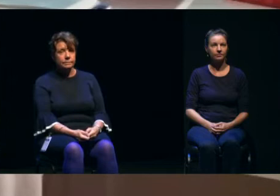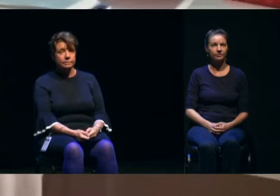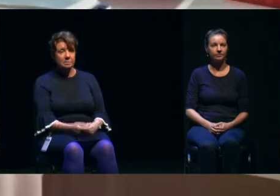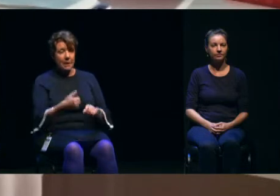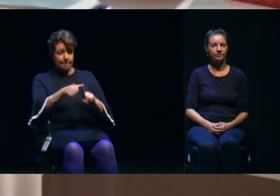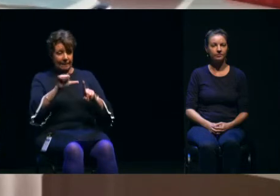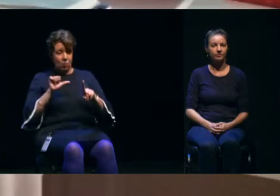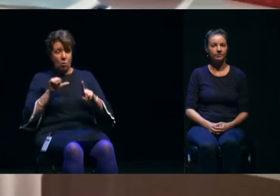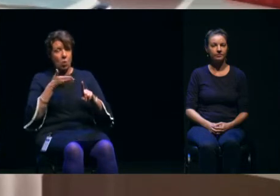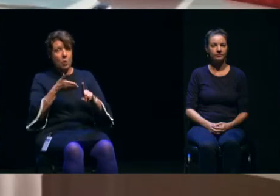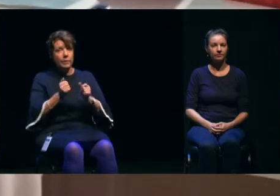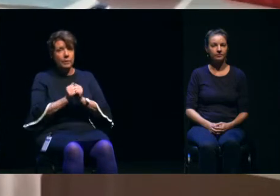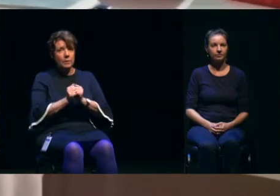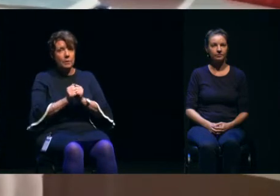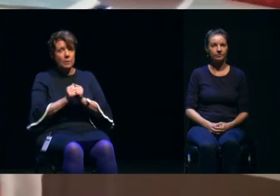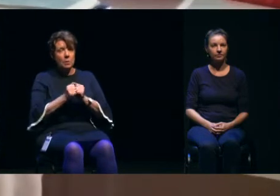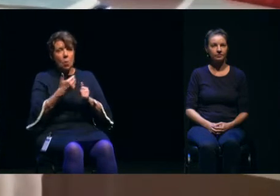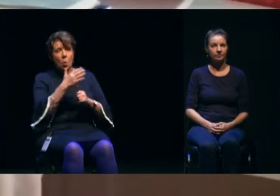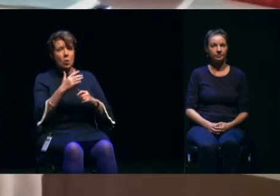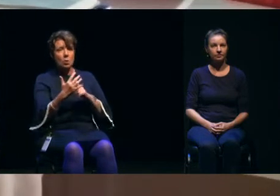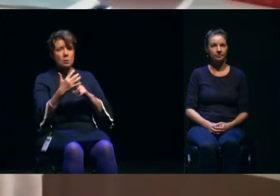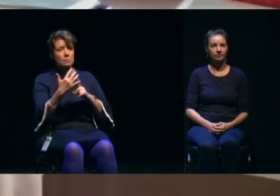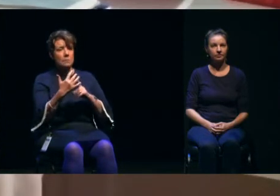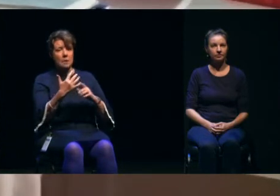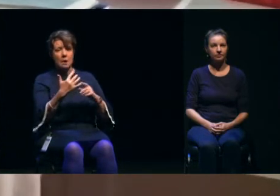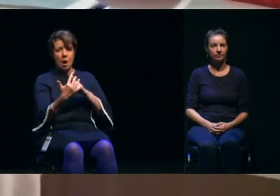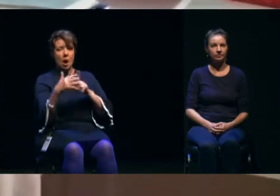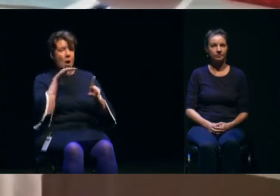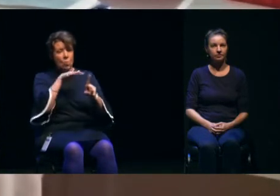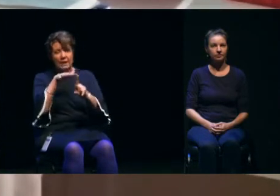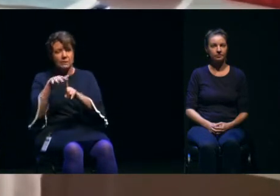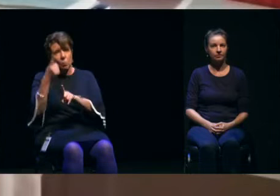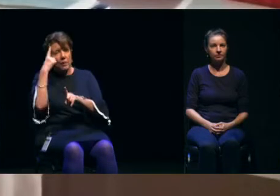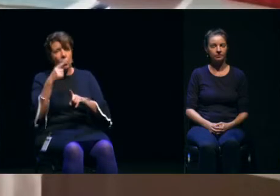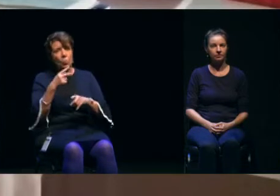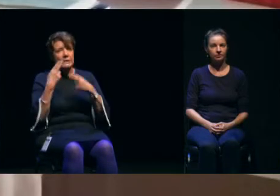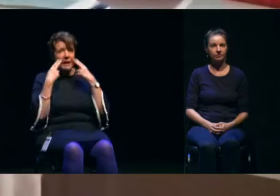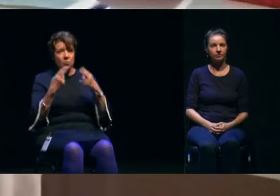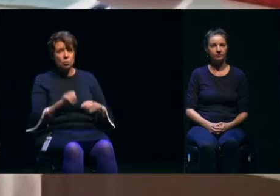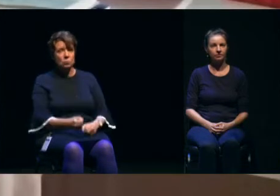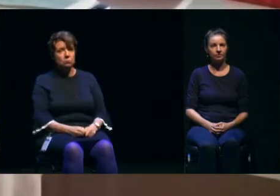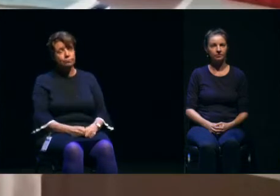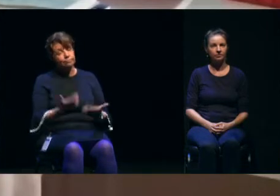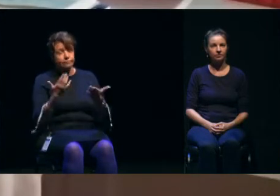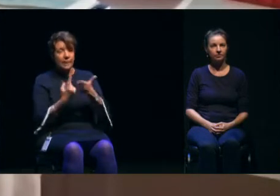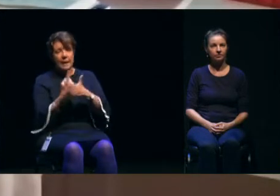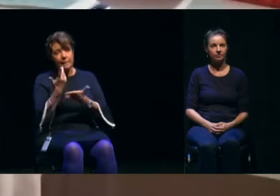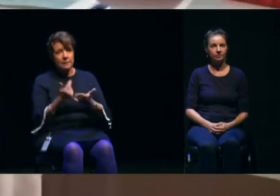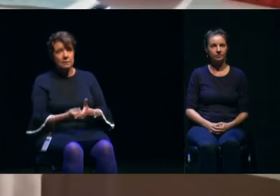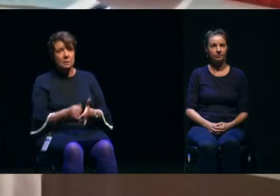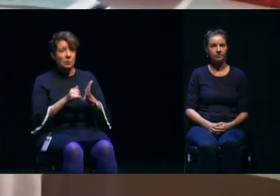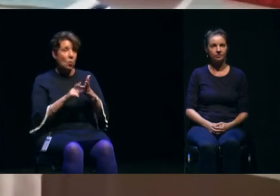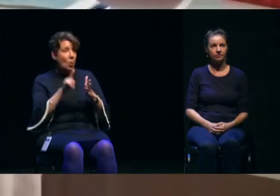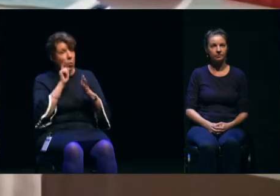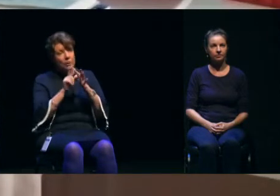her, we were all harassed and we thought it was natural. It was, that happened. So what are we